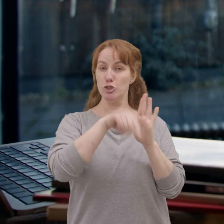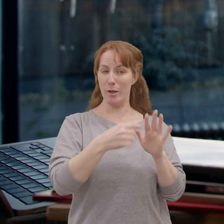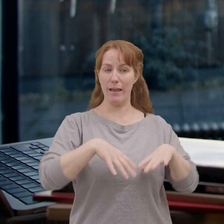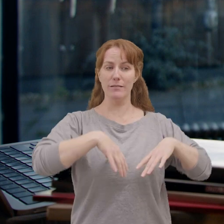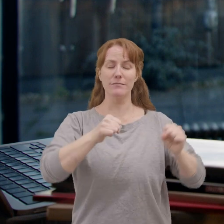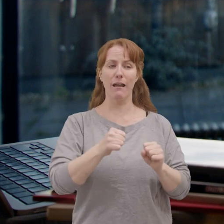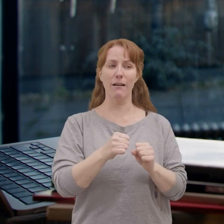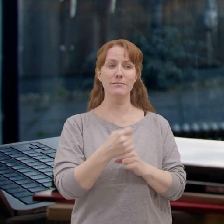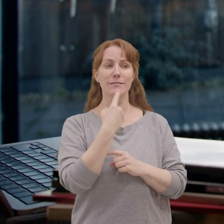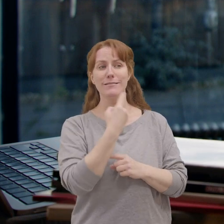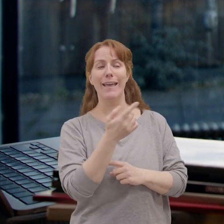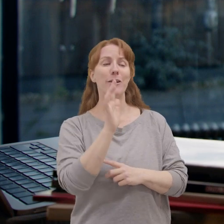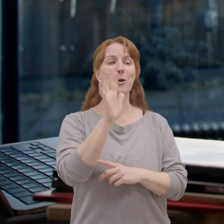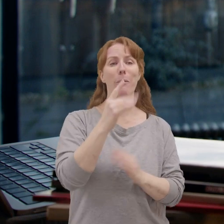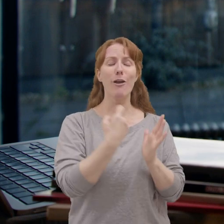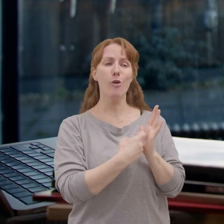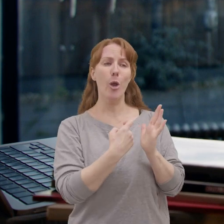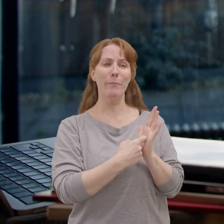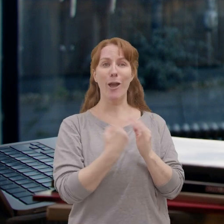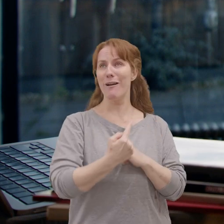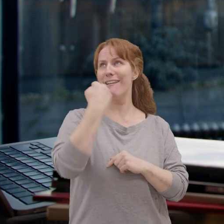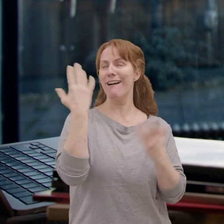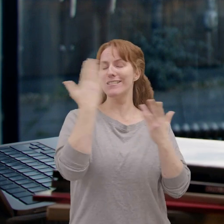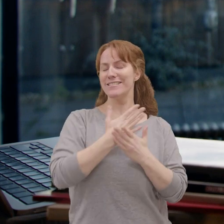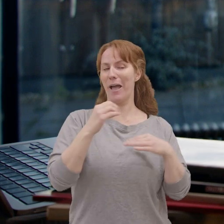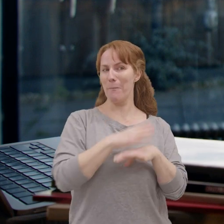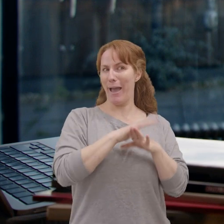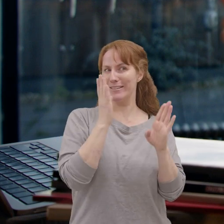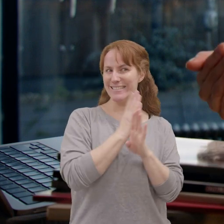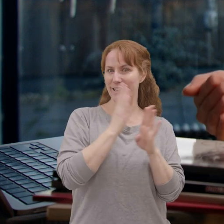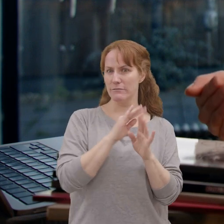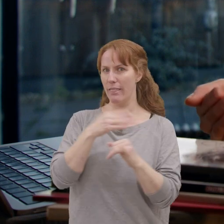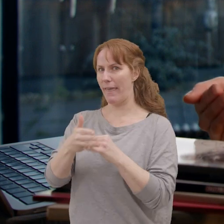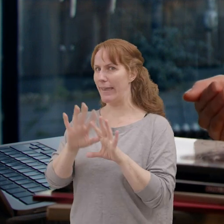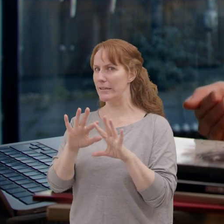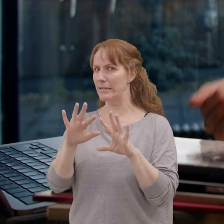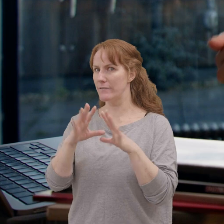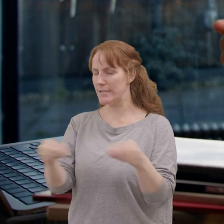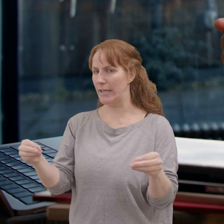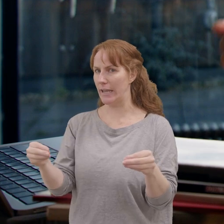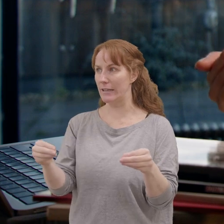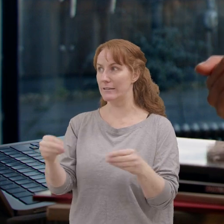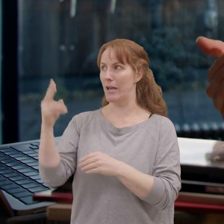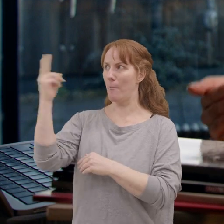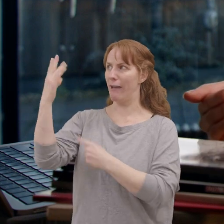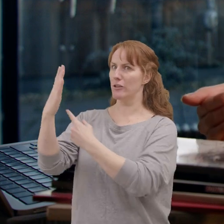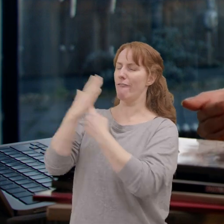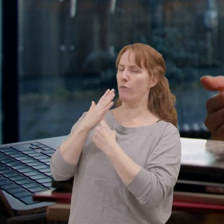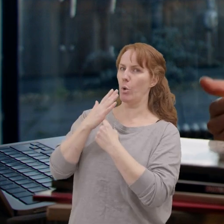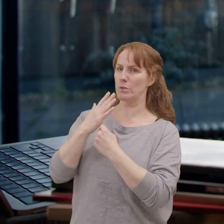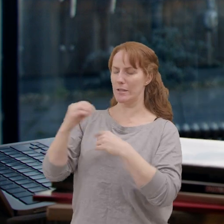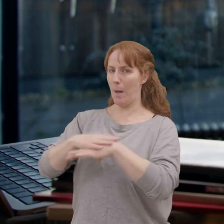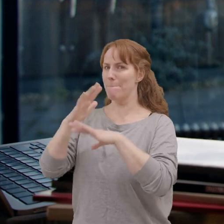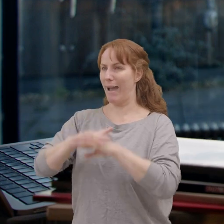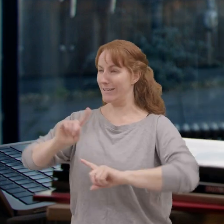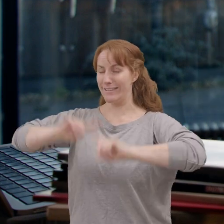starts the scene saying goodbye to Romeo, having spent the night together after they've got secretly married. By the end of the scene, her parents are forcing her to